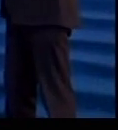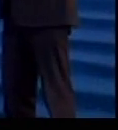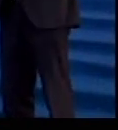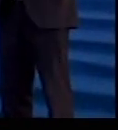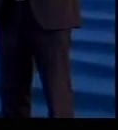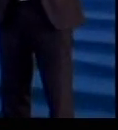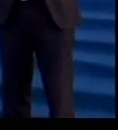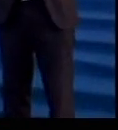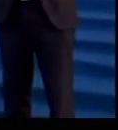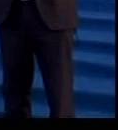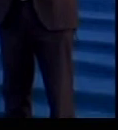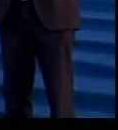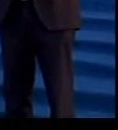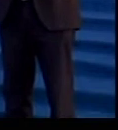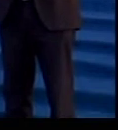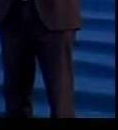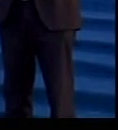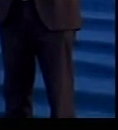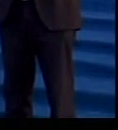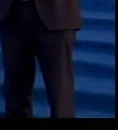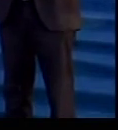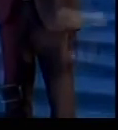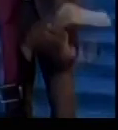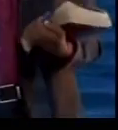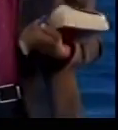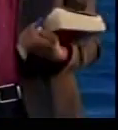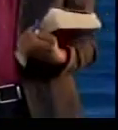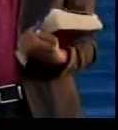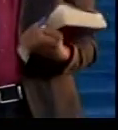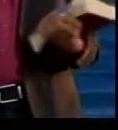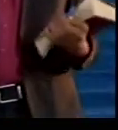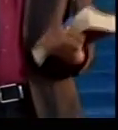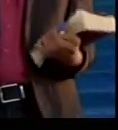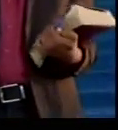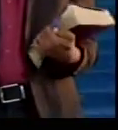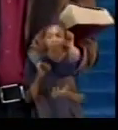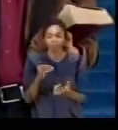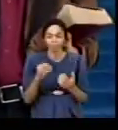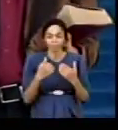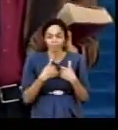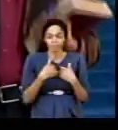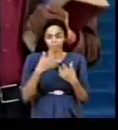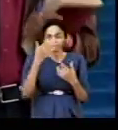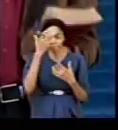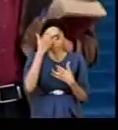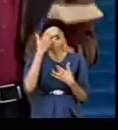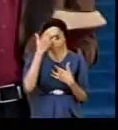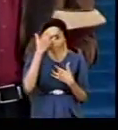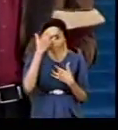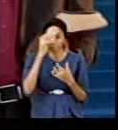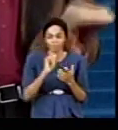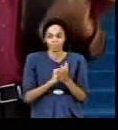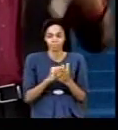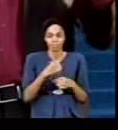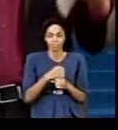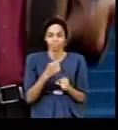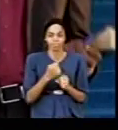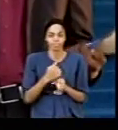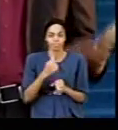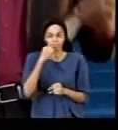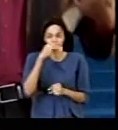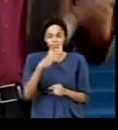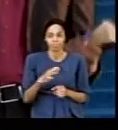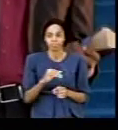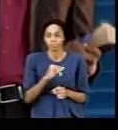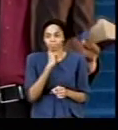woman the wife Fumilayo has been having a sickness that made her unable